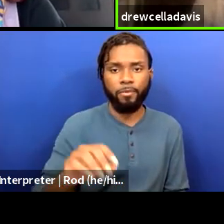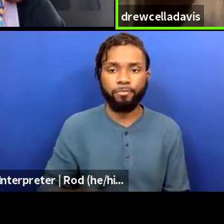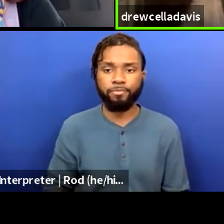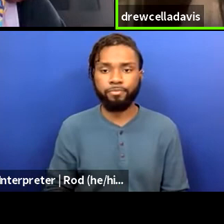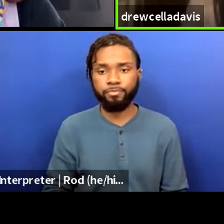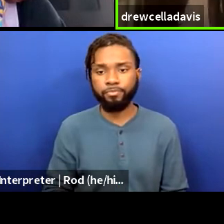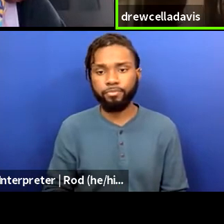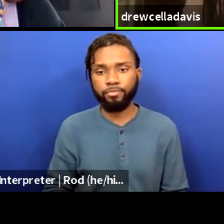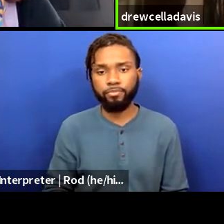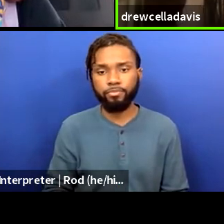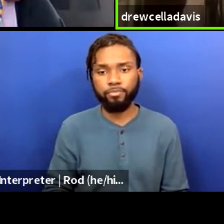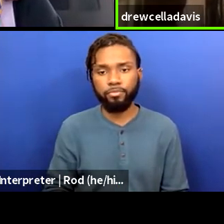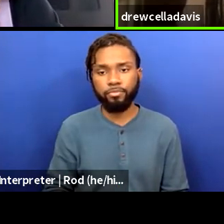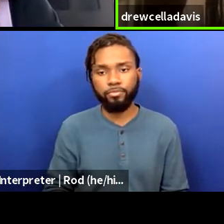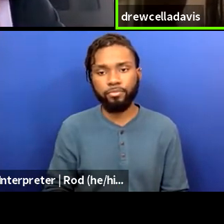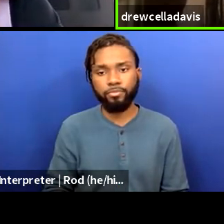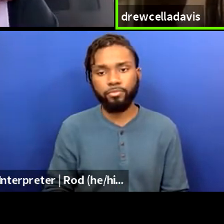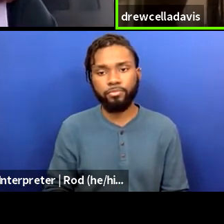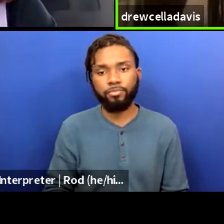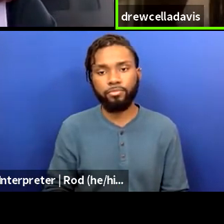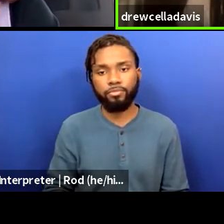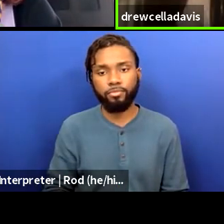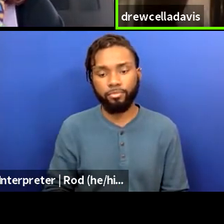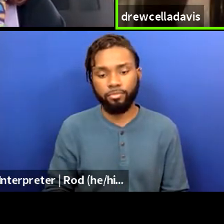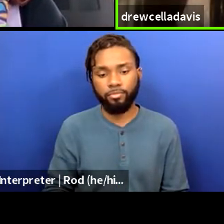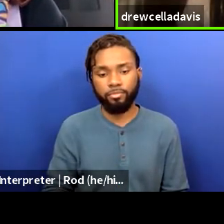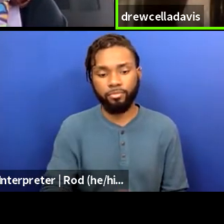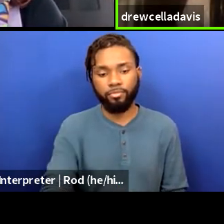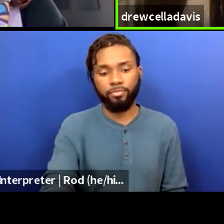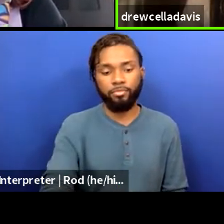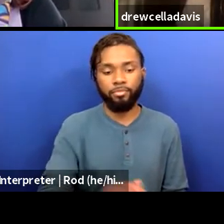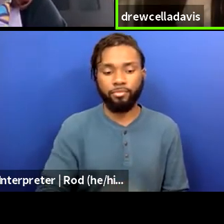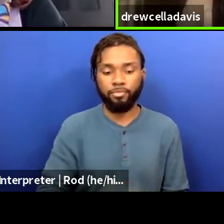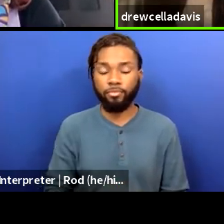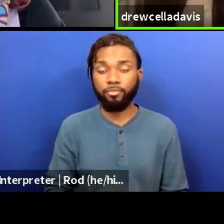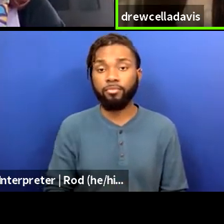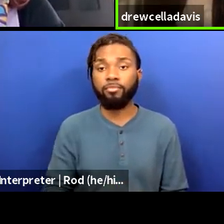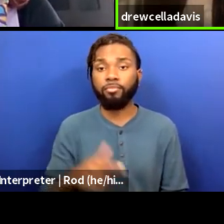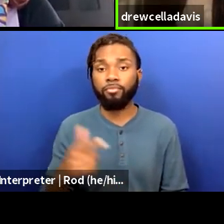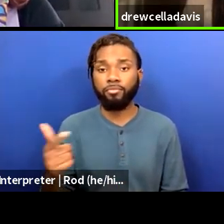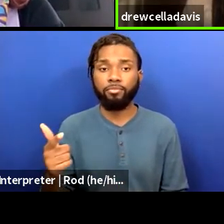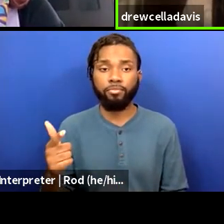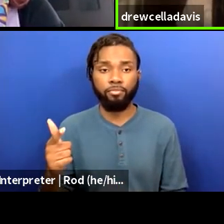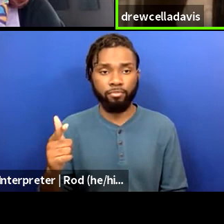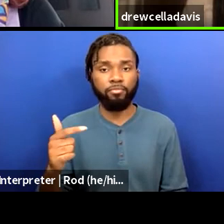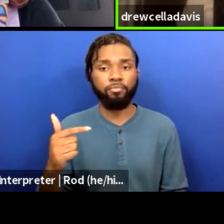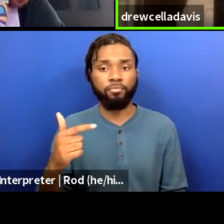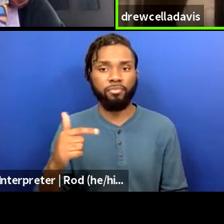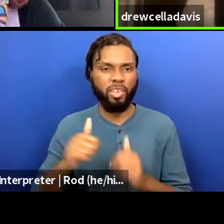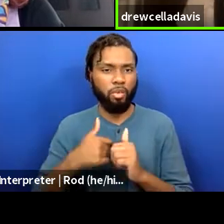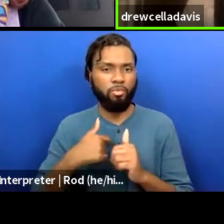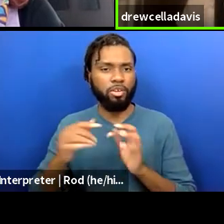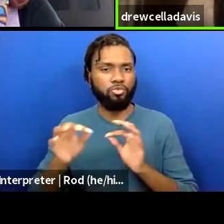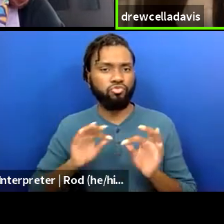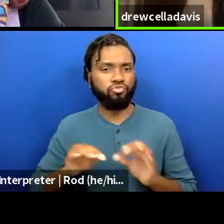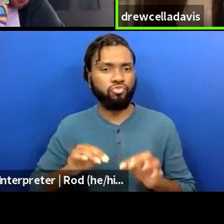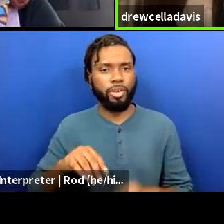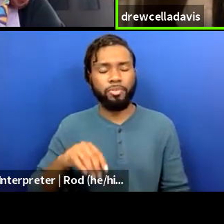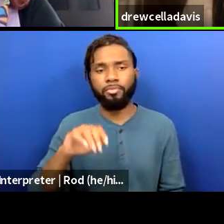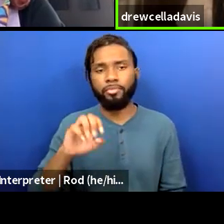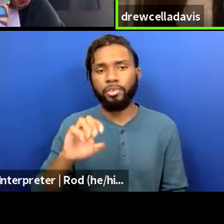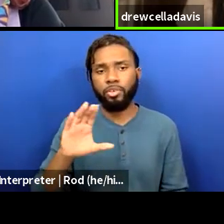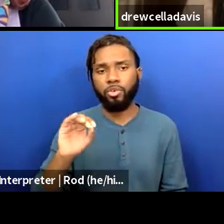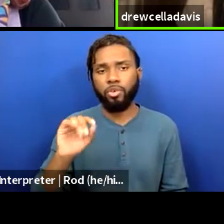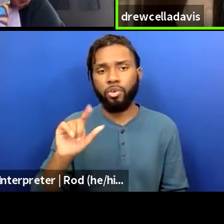Okay, so the way that I like kind of describe ecology is